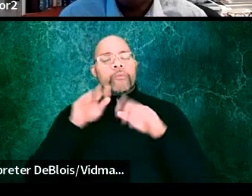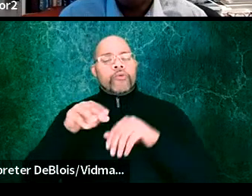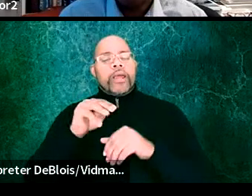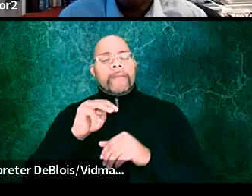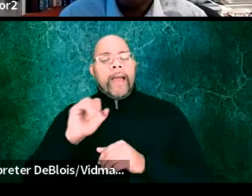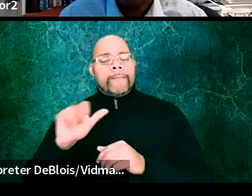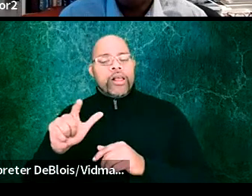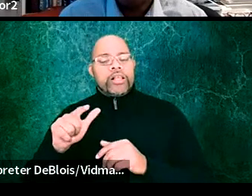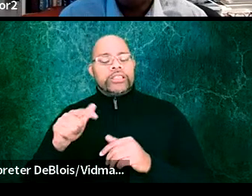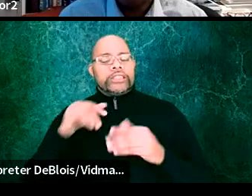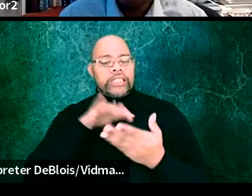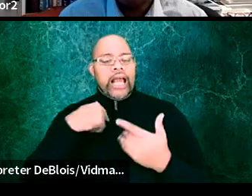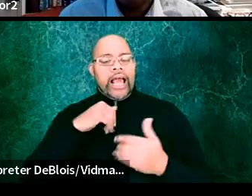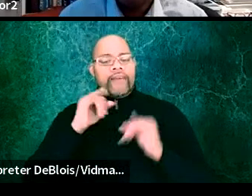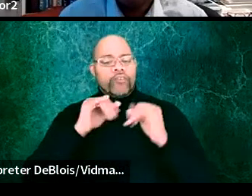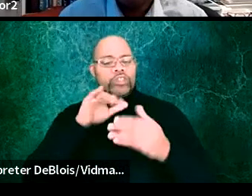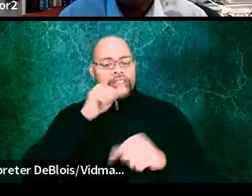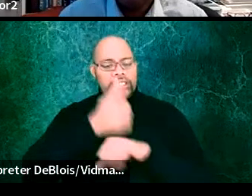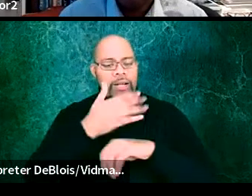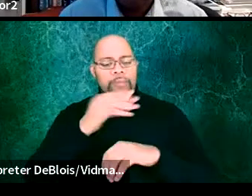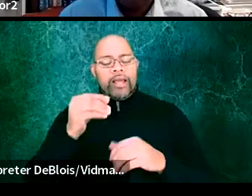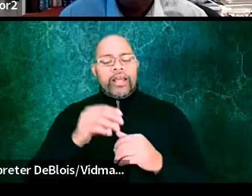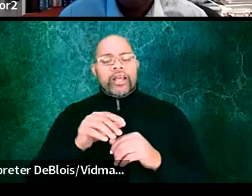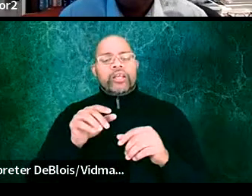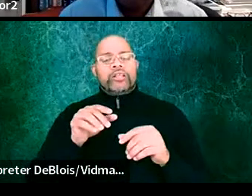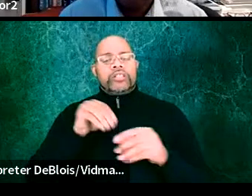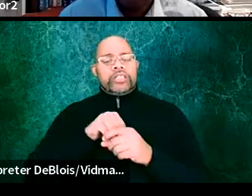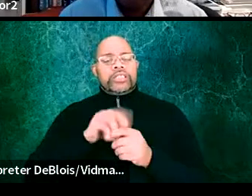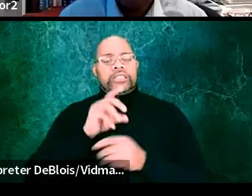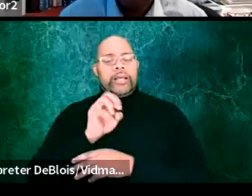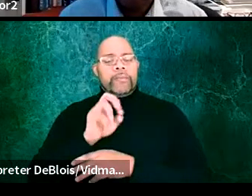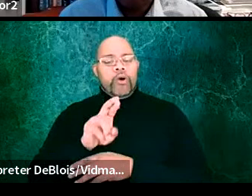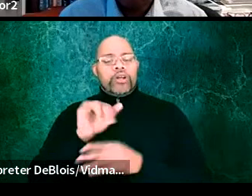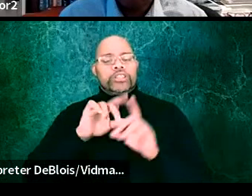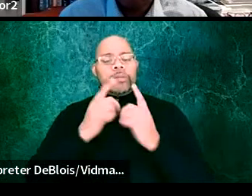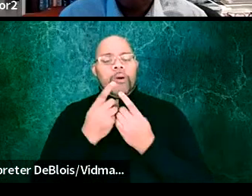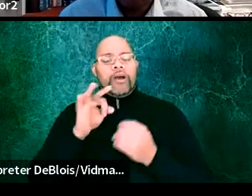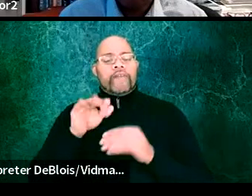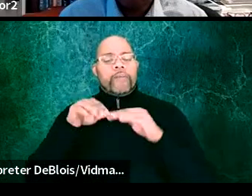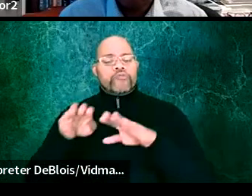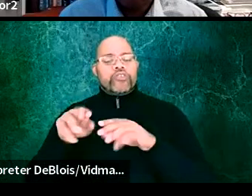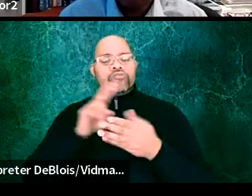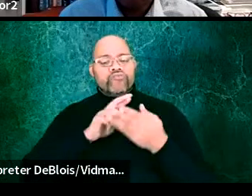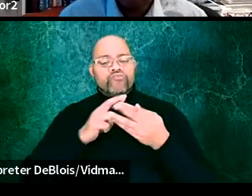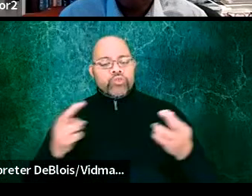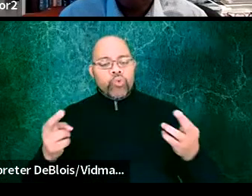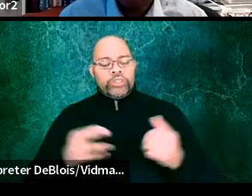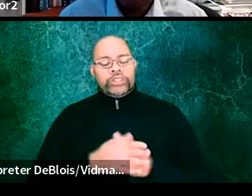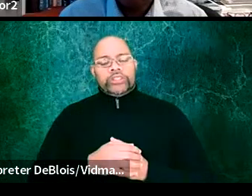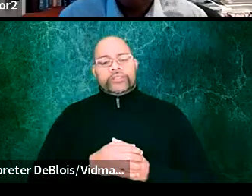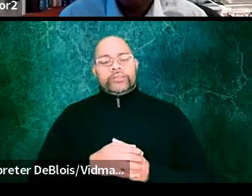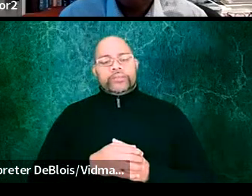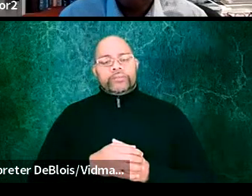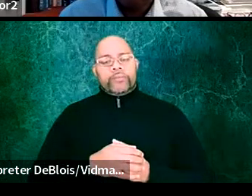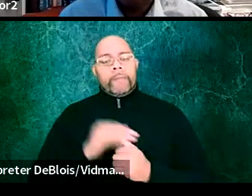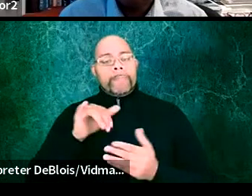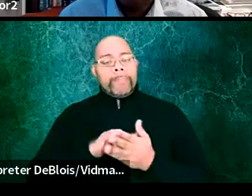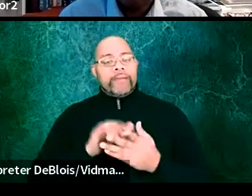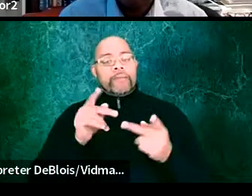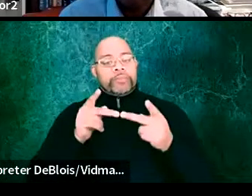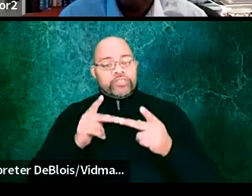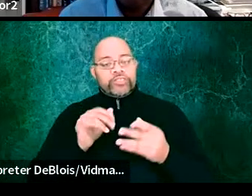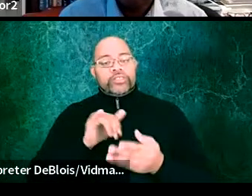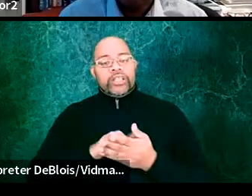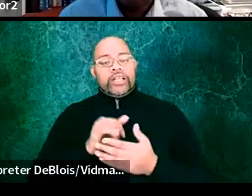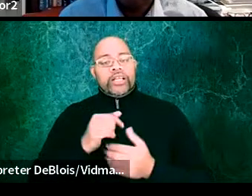Studies. And I had interviews set up and also at the DMR, which is the Department of Marine Resources. And it was positions